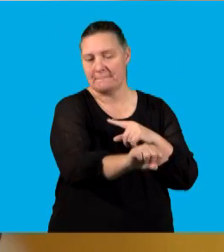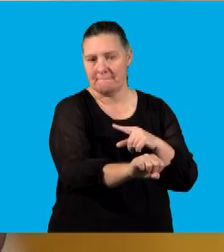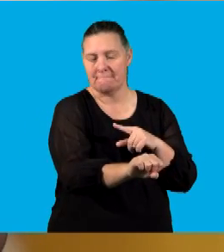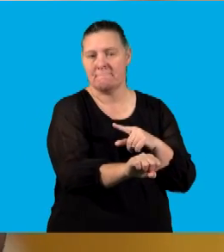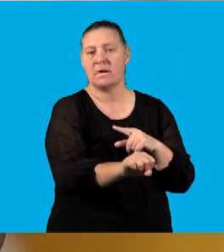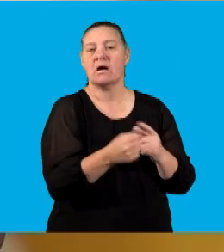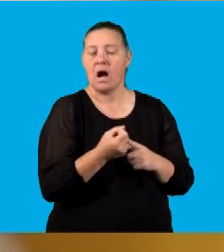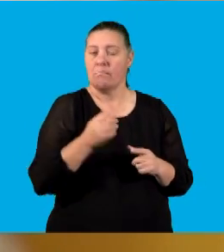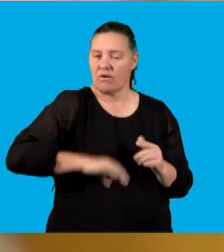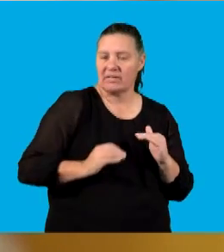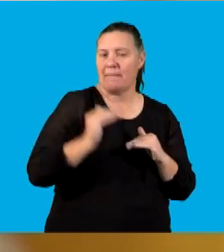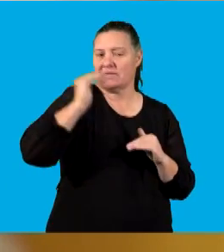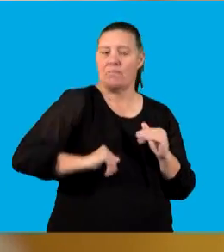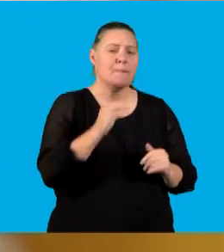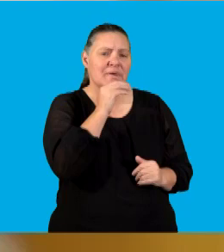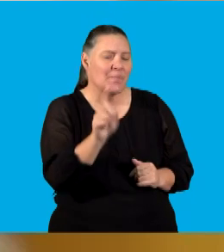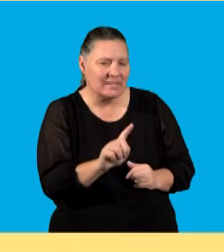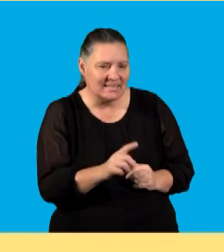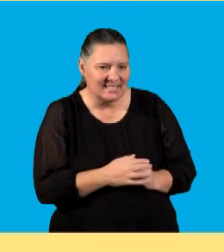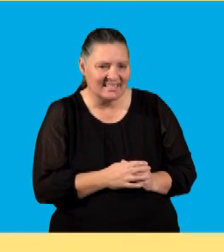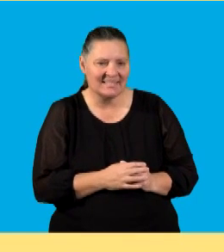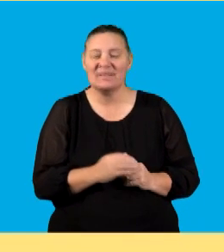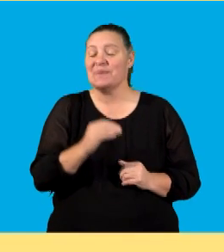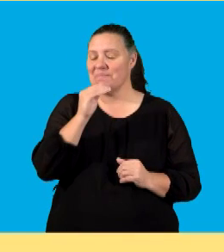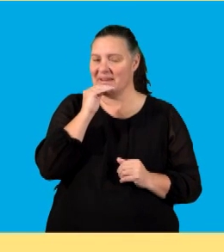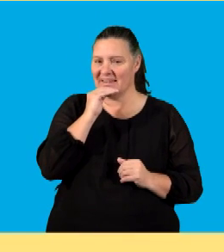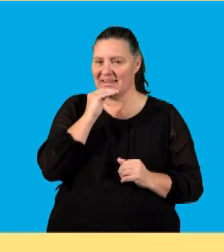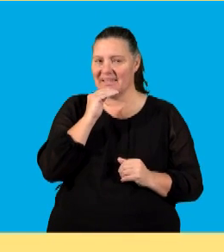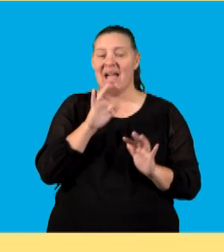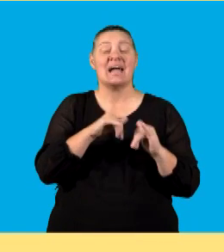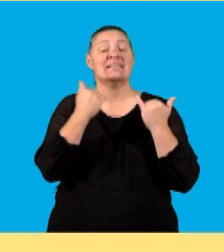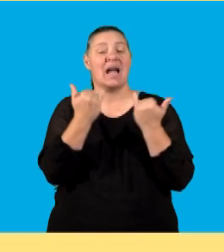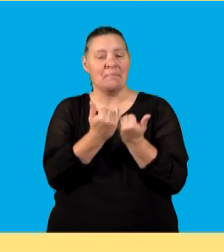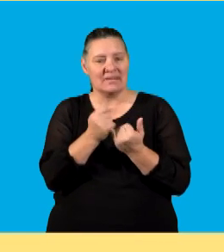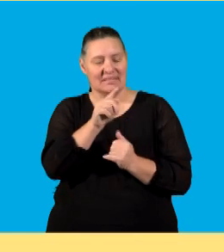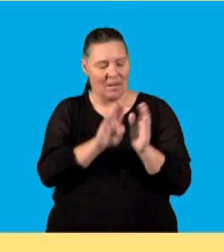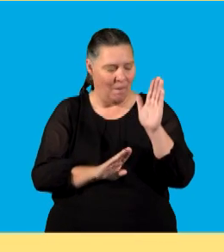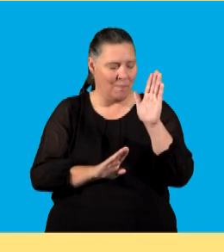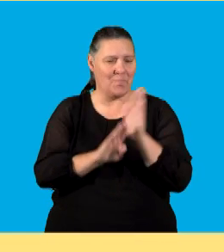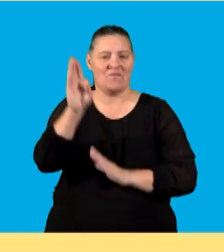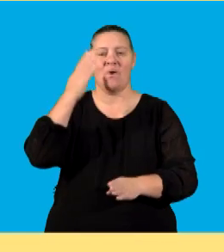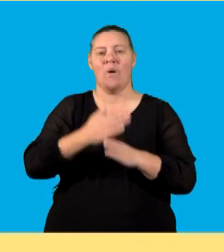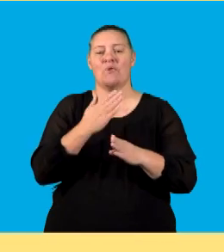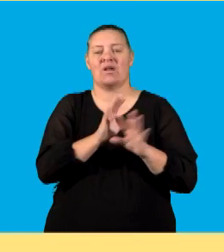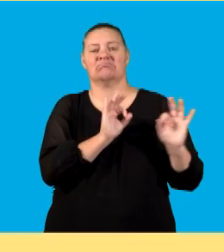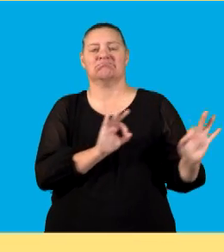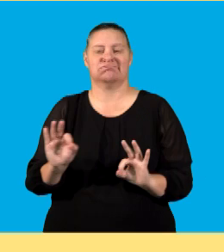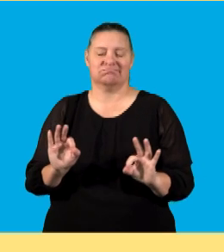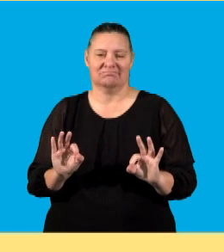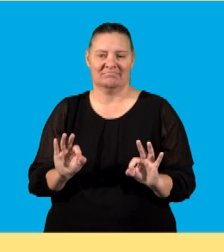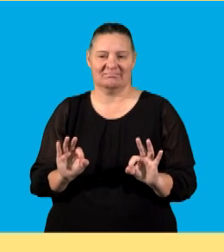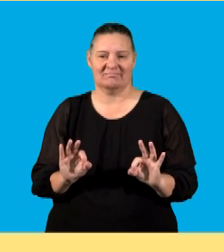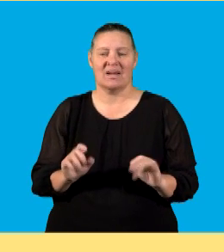if your operating profit on sales has increased, what does that mean? It means the company has improved